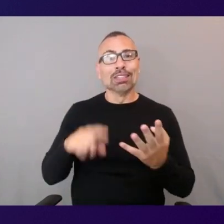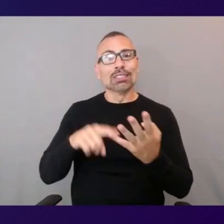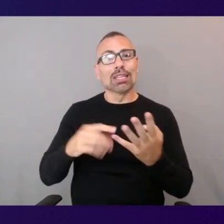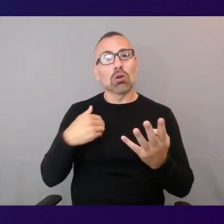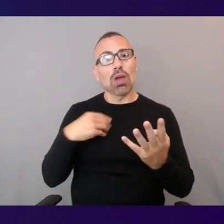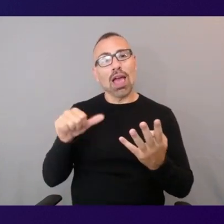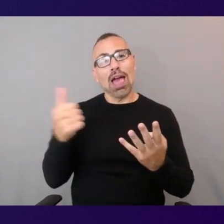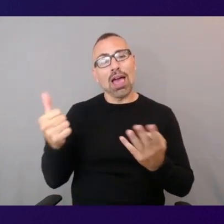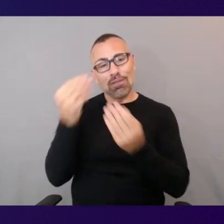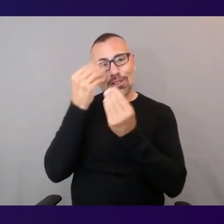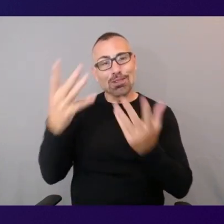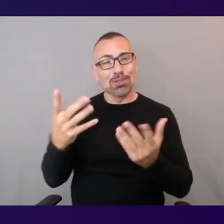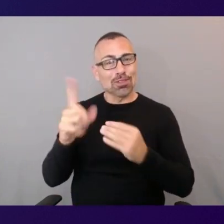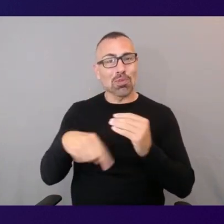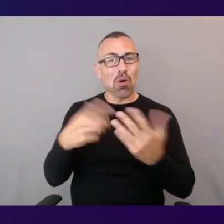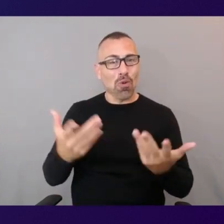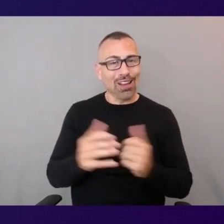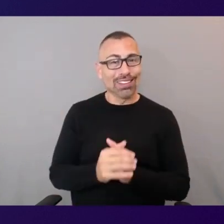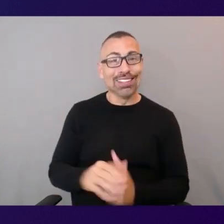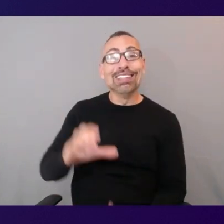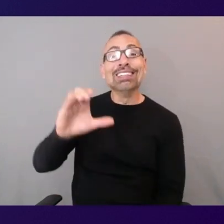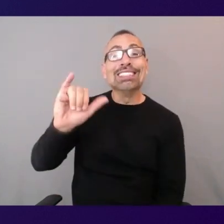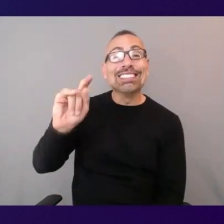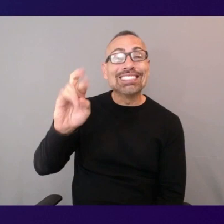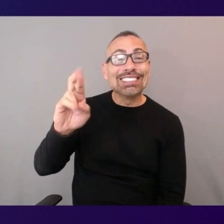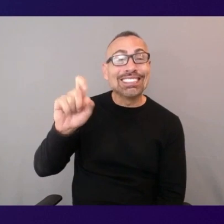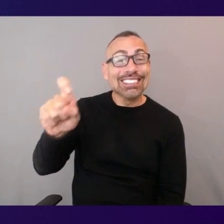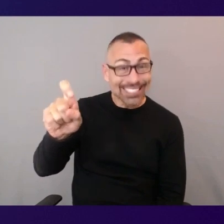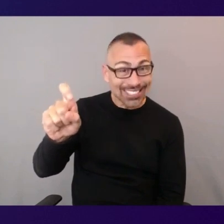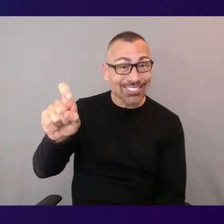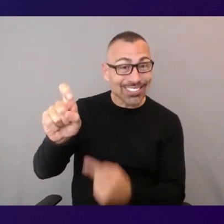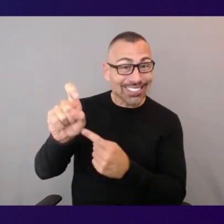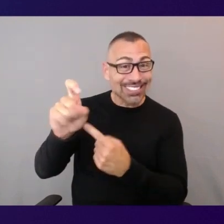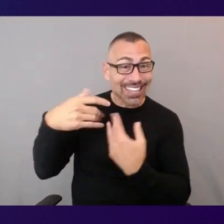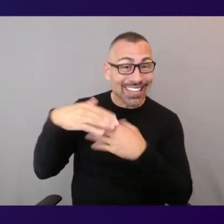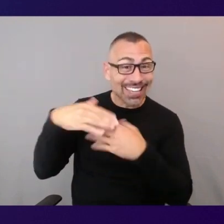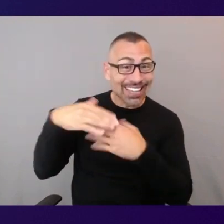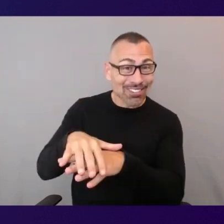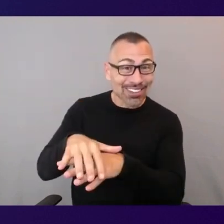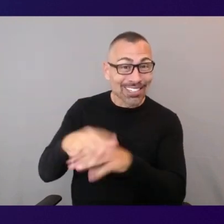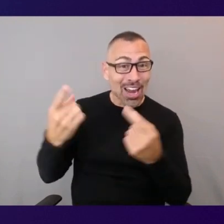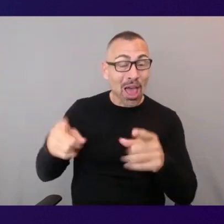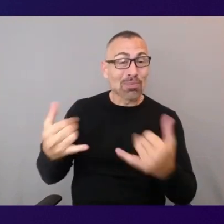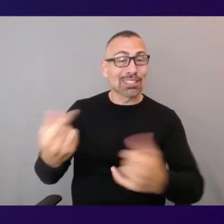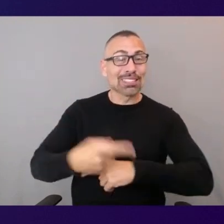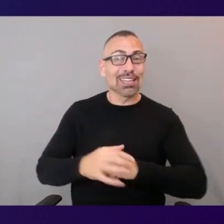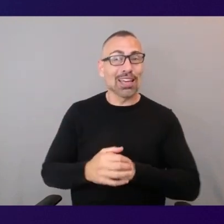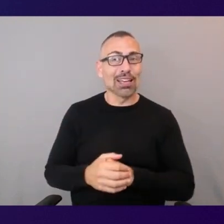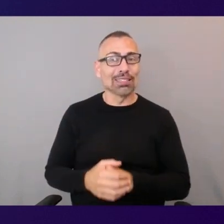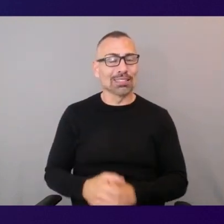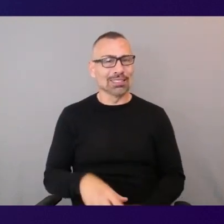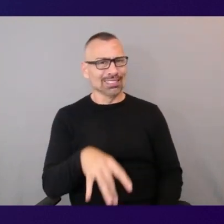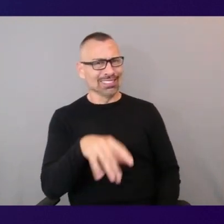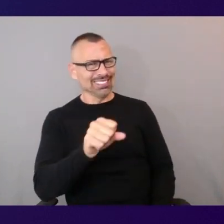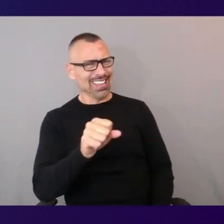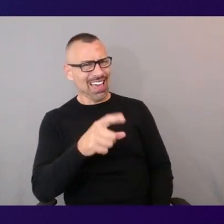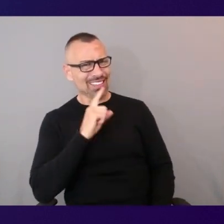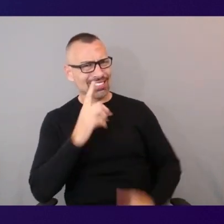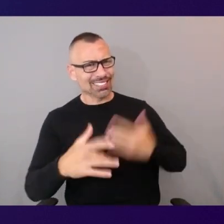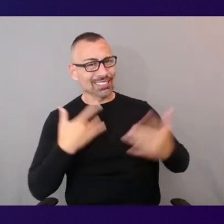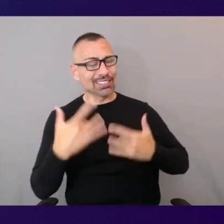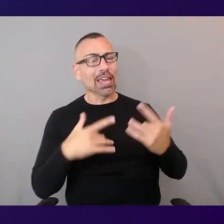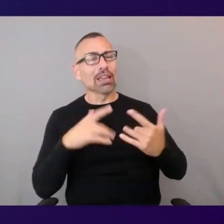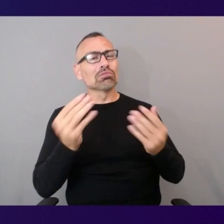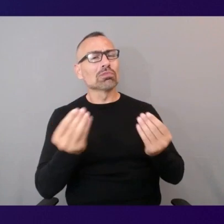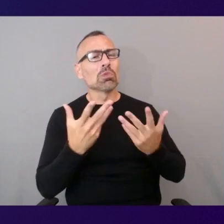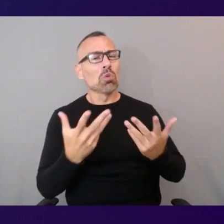the Citrix integrations here. Yeah, that's very exciting. Can you tell me more about